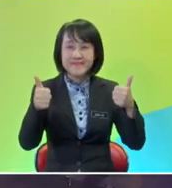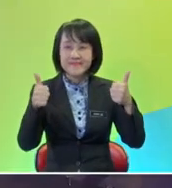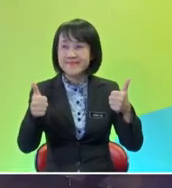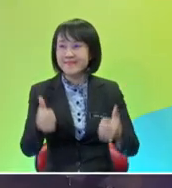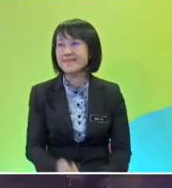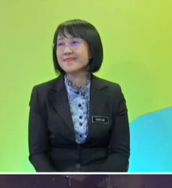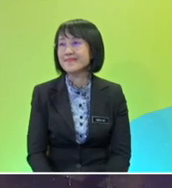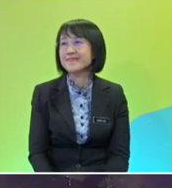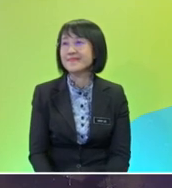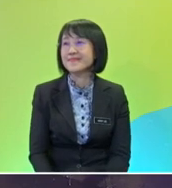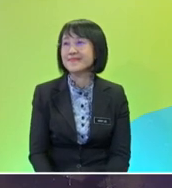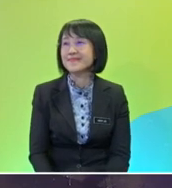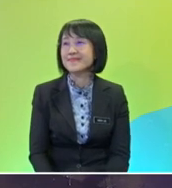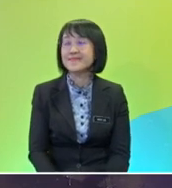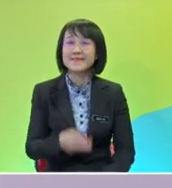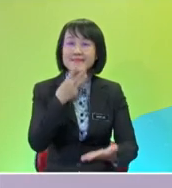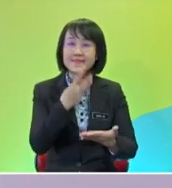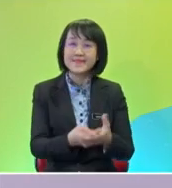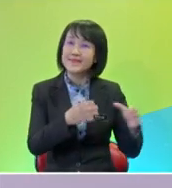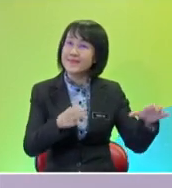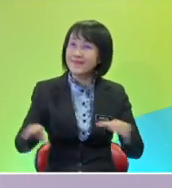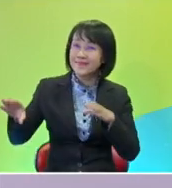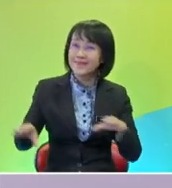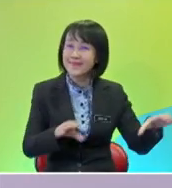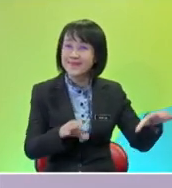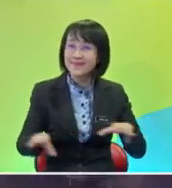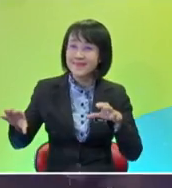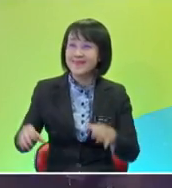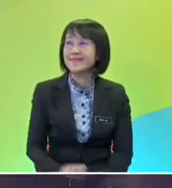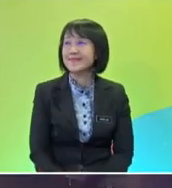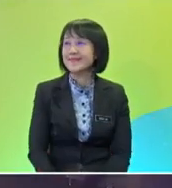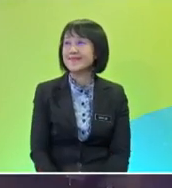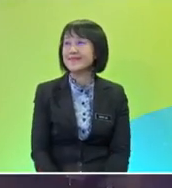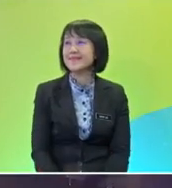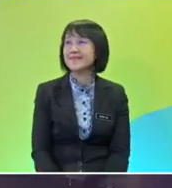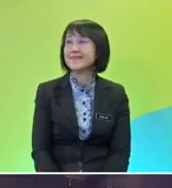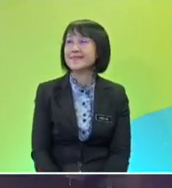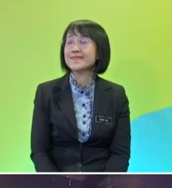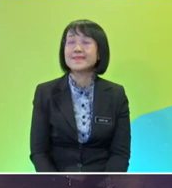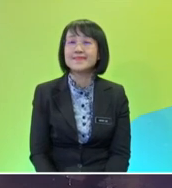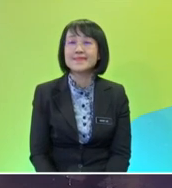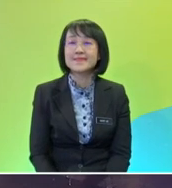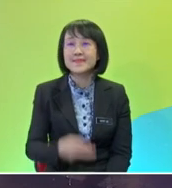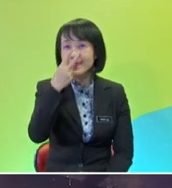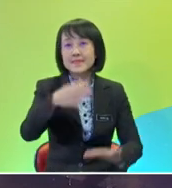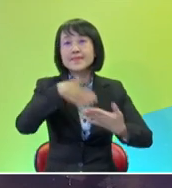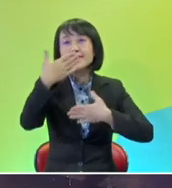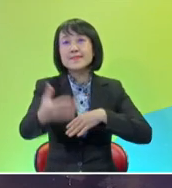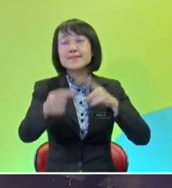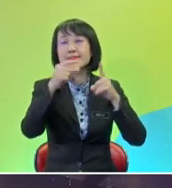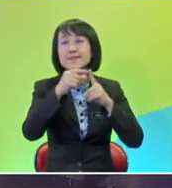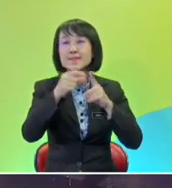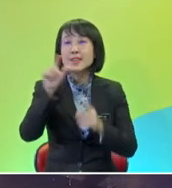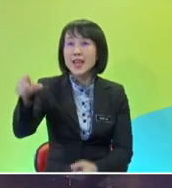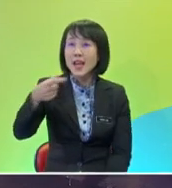a reward. Wow. Well done. Thank you, teacher. Right. Let's go to the next word.